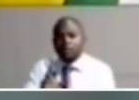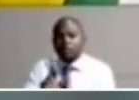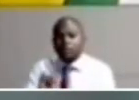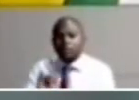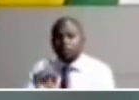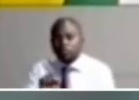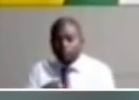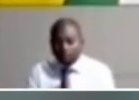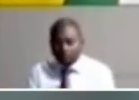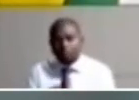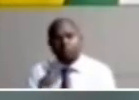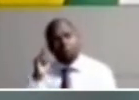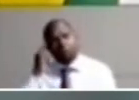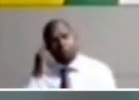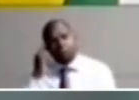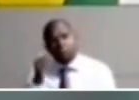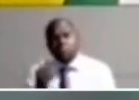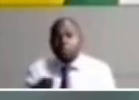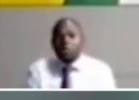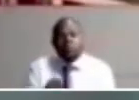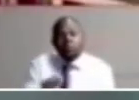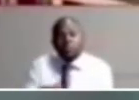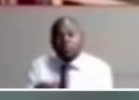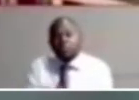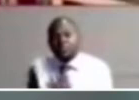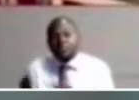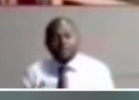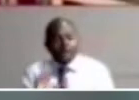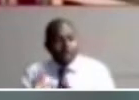because stores, I thought it was where you keep things.